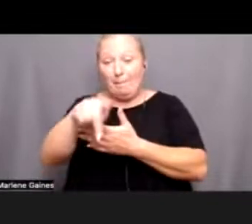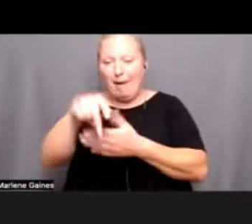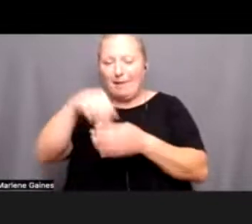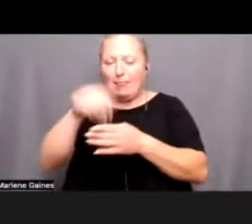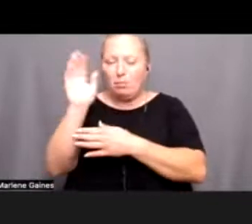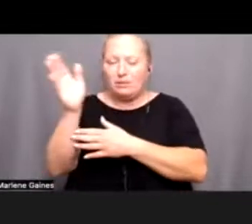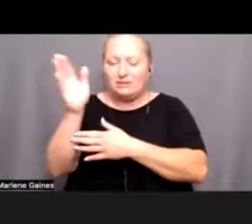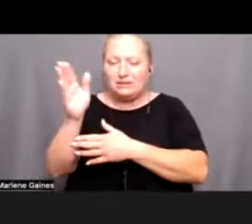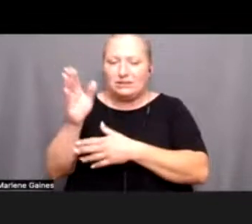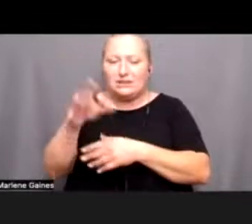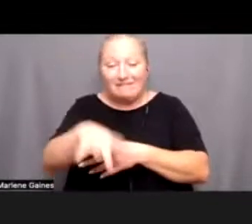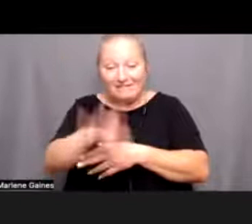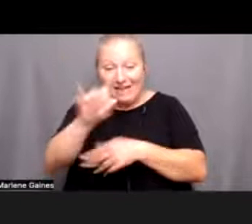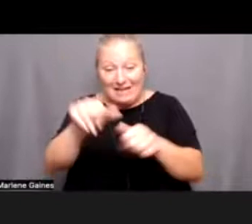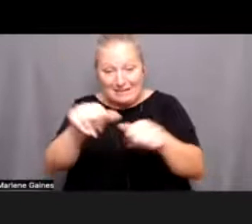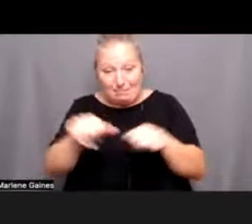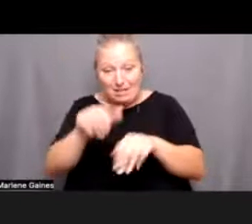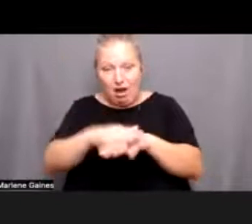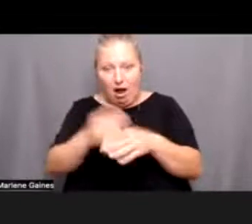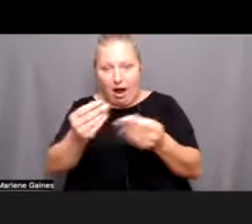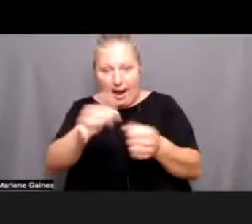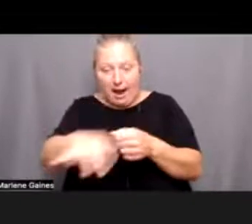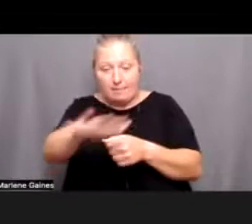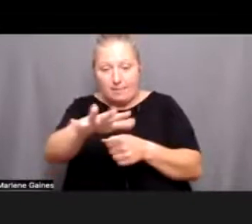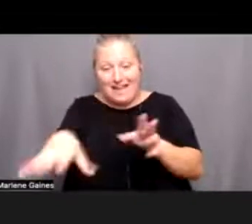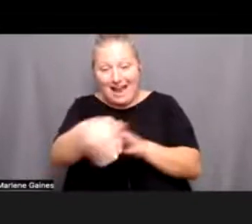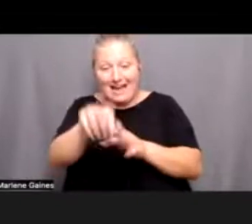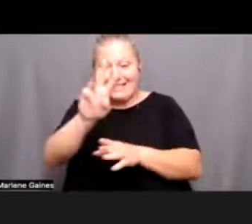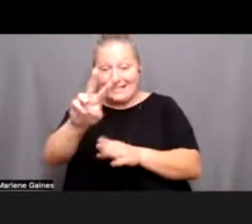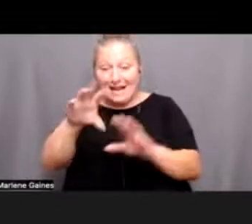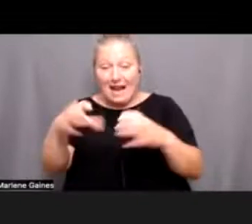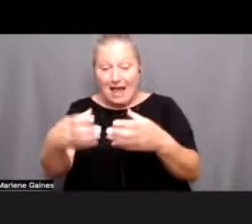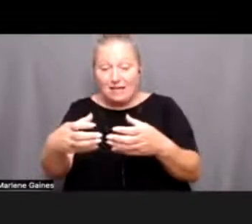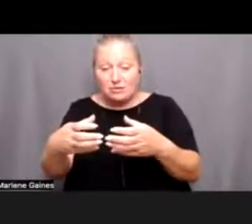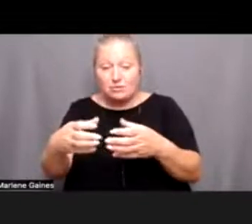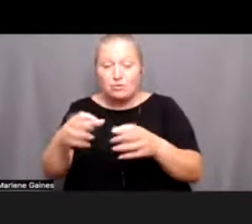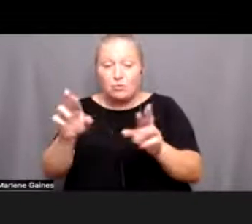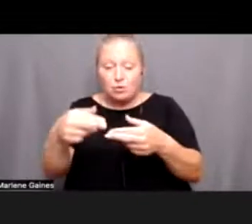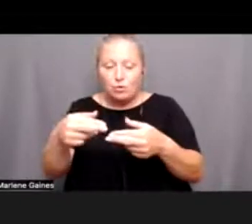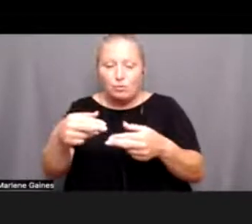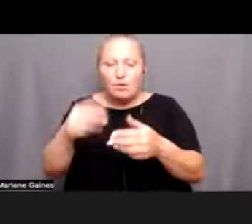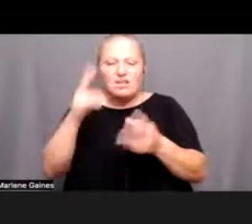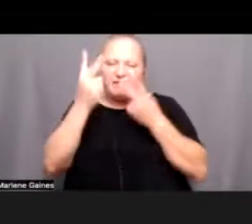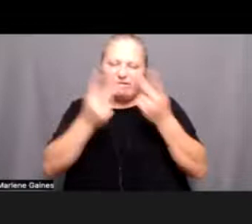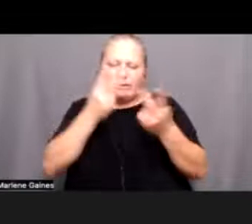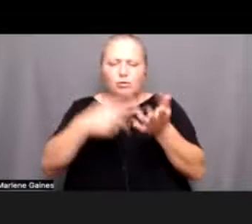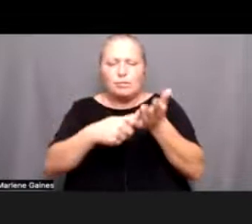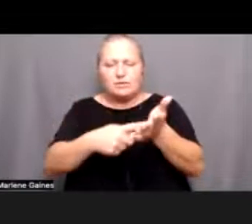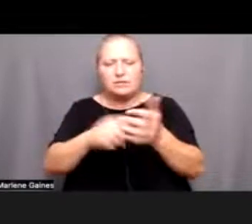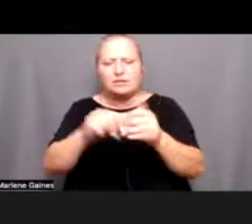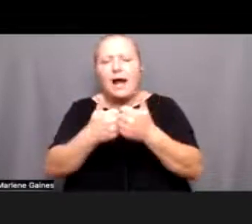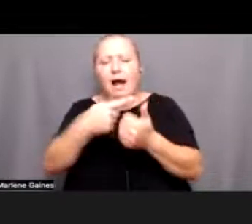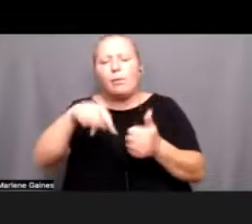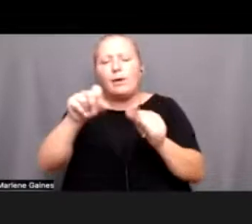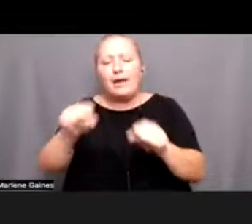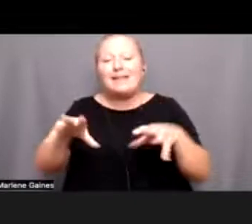and finding a space on campus to be able to add 6 classrooms, that is sort of the visual representation of how we would be